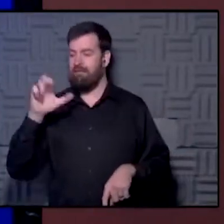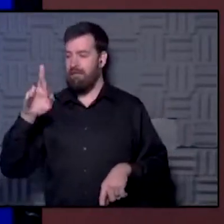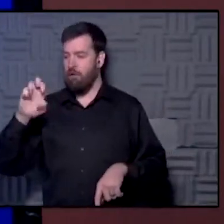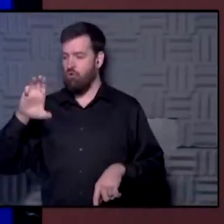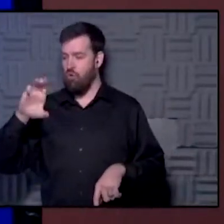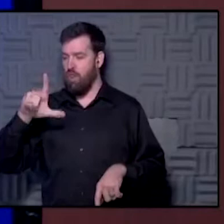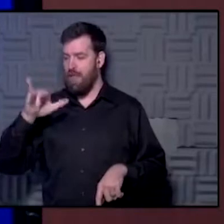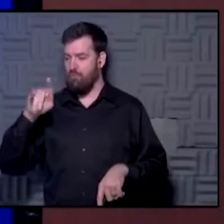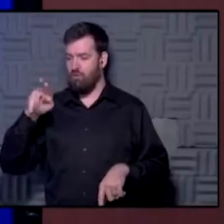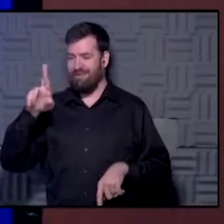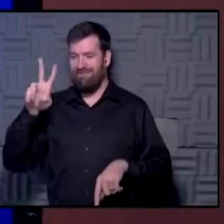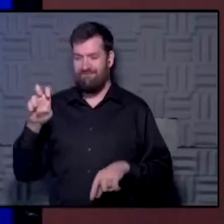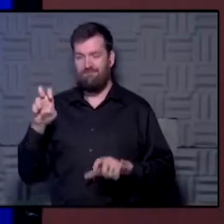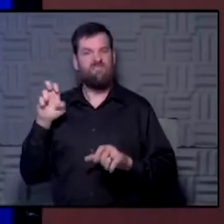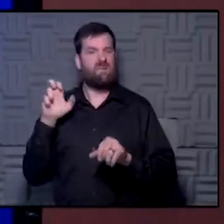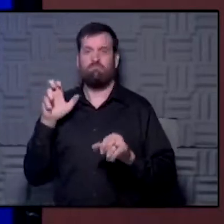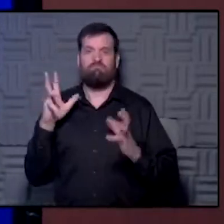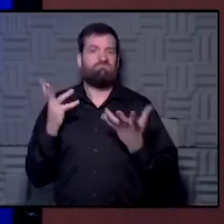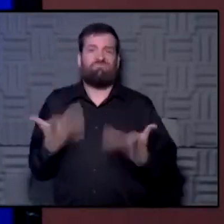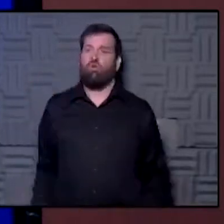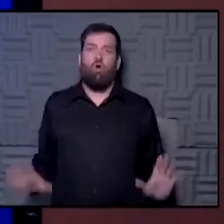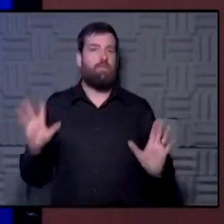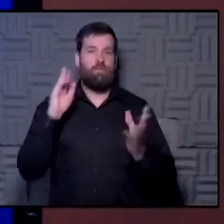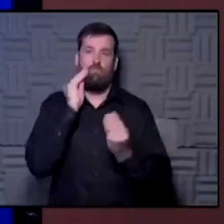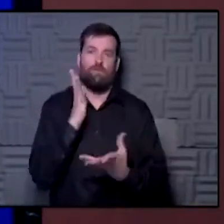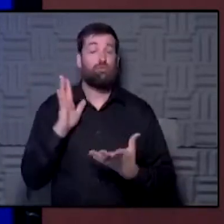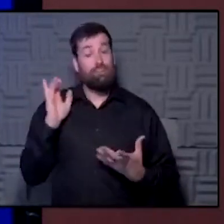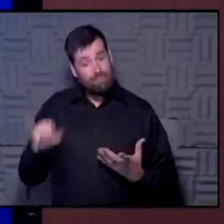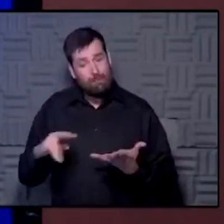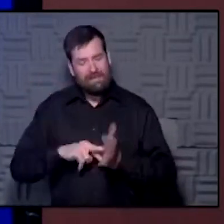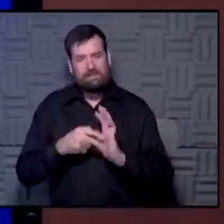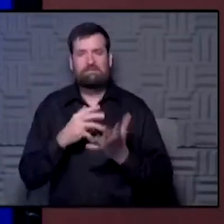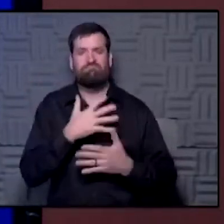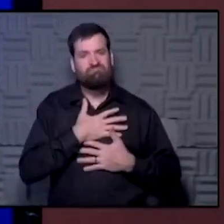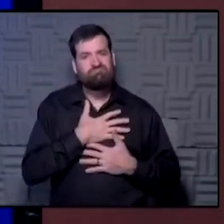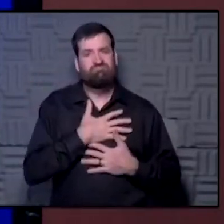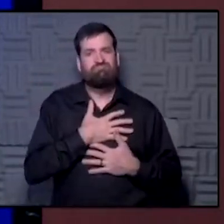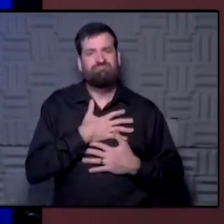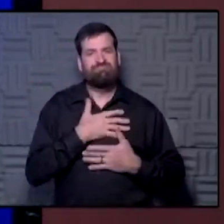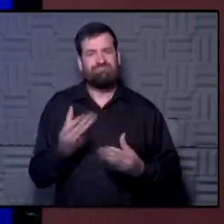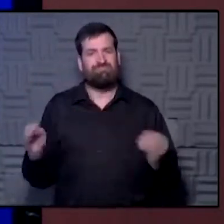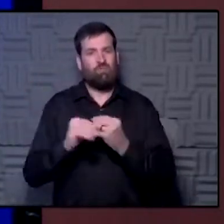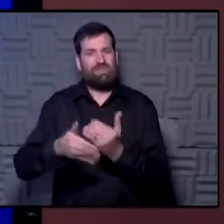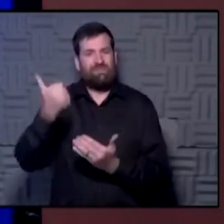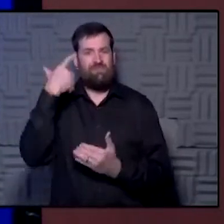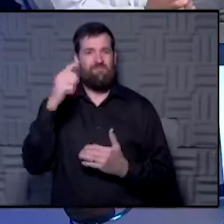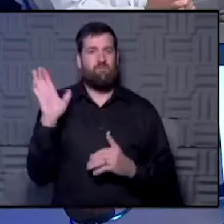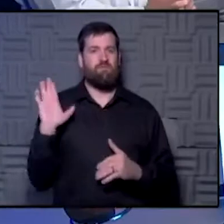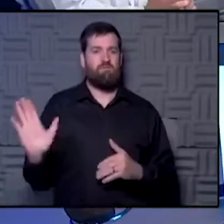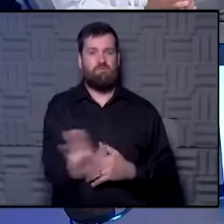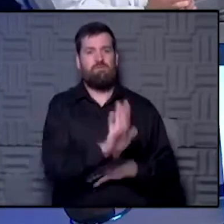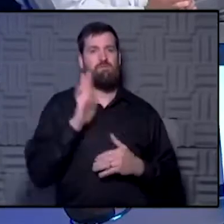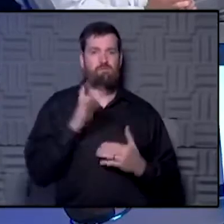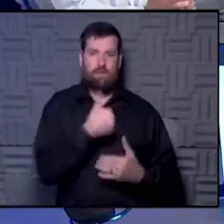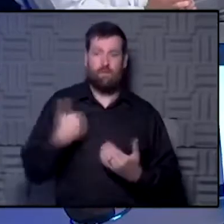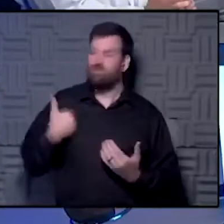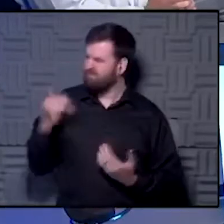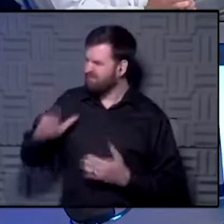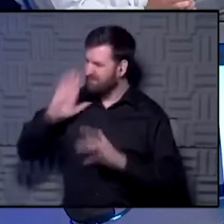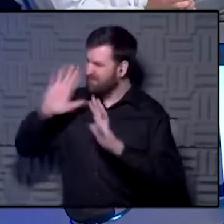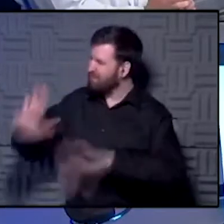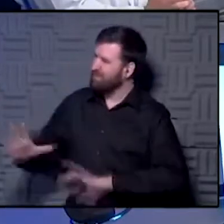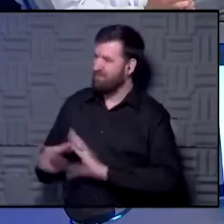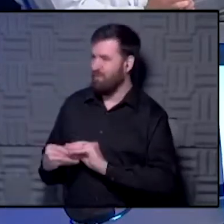told us that the work we were doing was making a difference, making it just a little easier for our members. I think it's a great story, and I